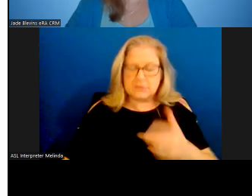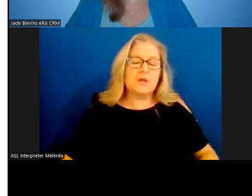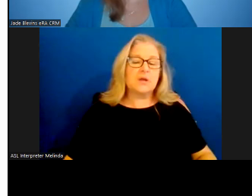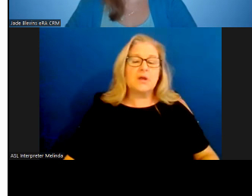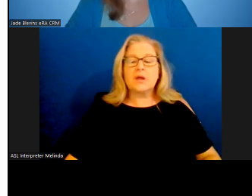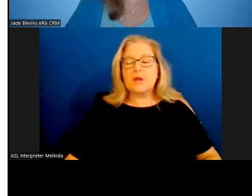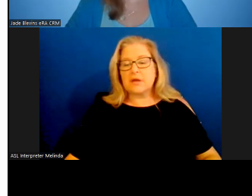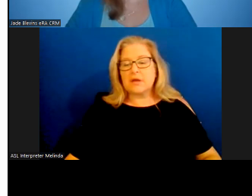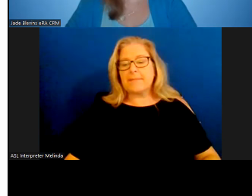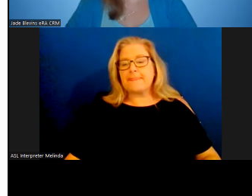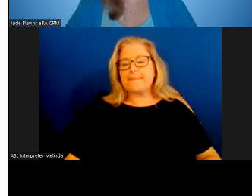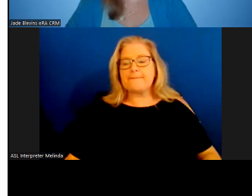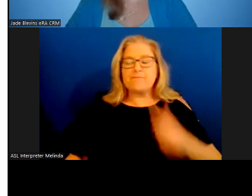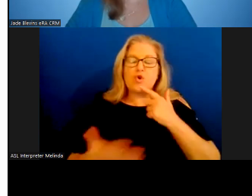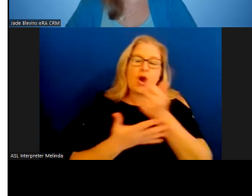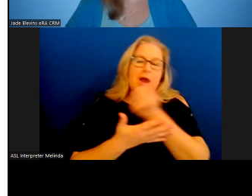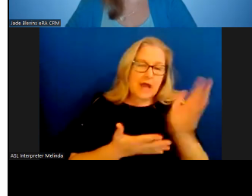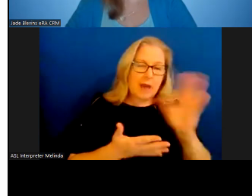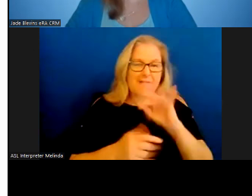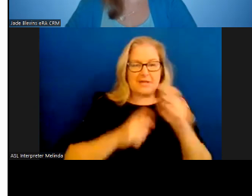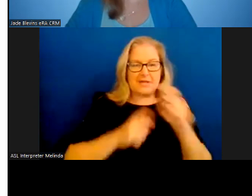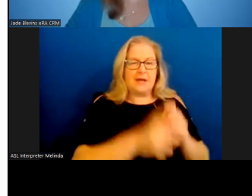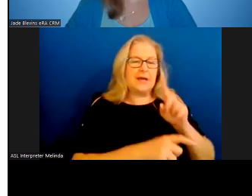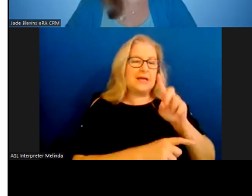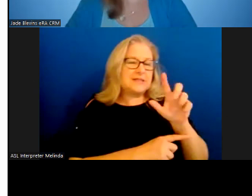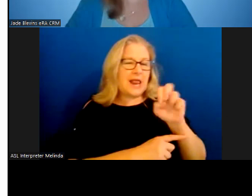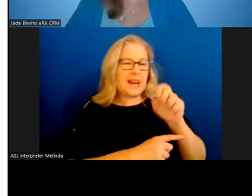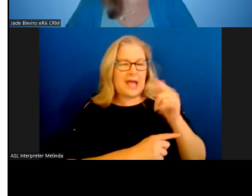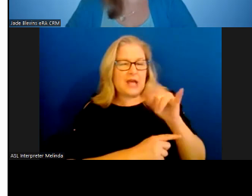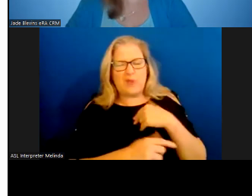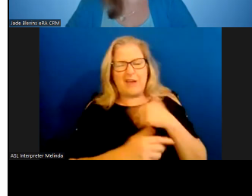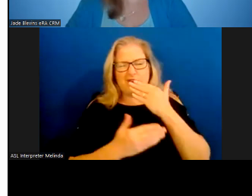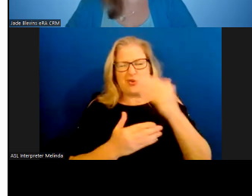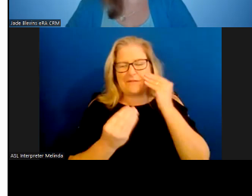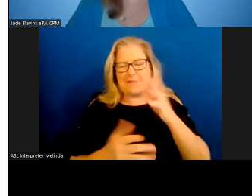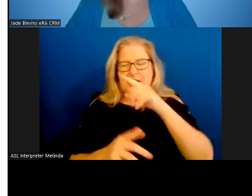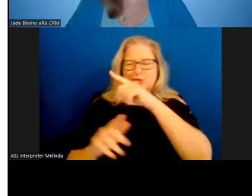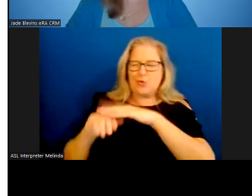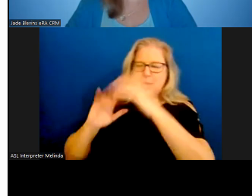There's a number of delegations. We have very good documentation on our information page.